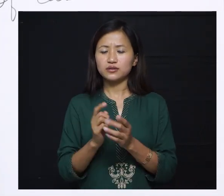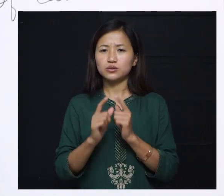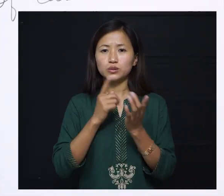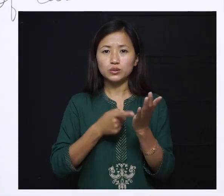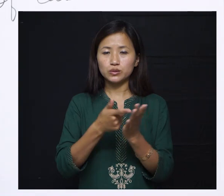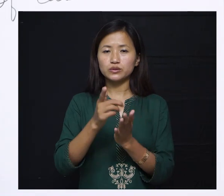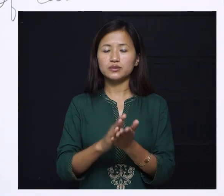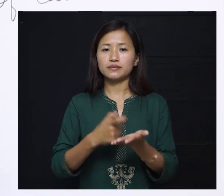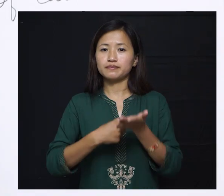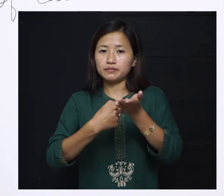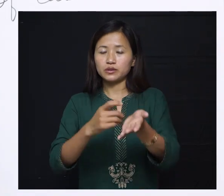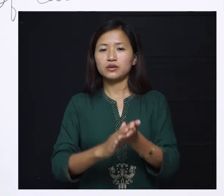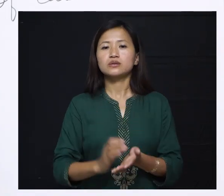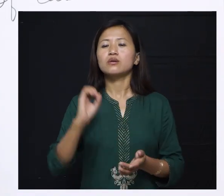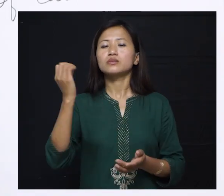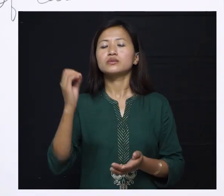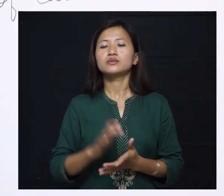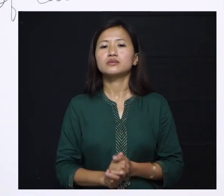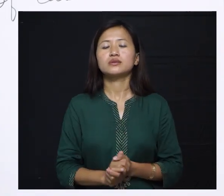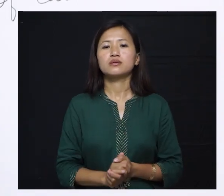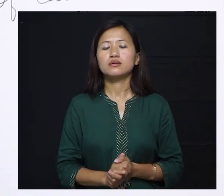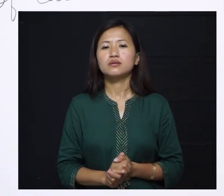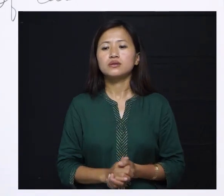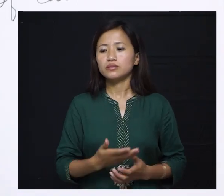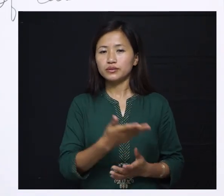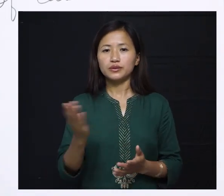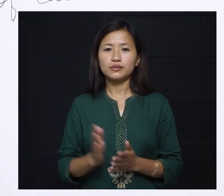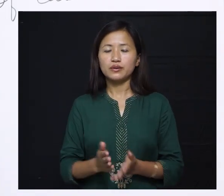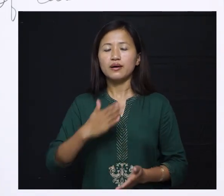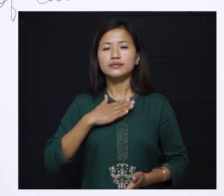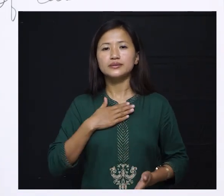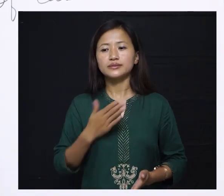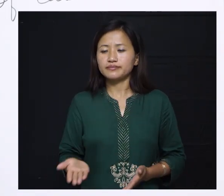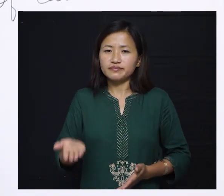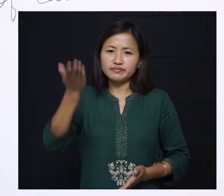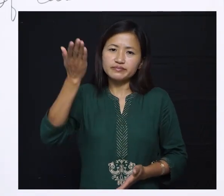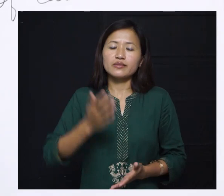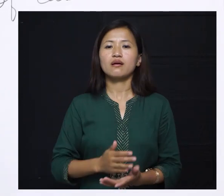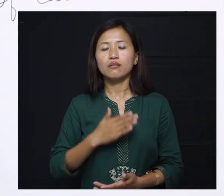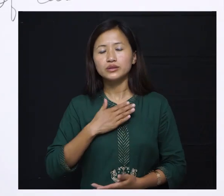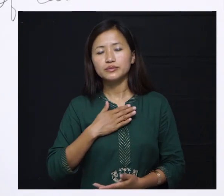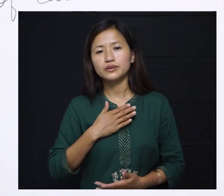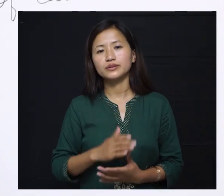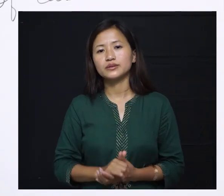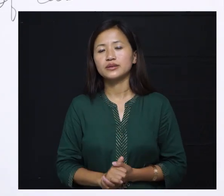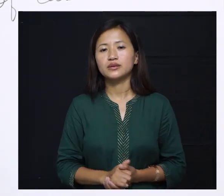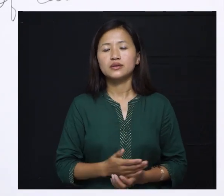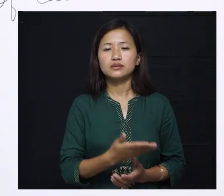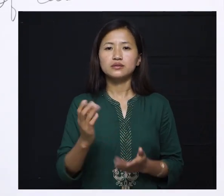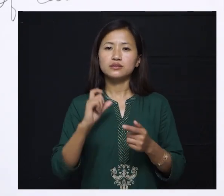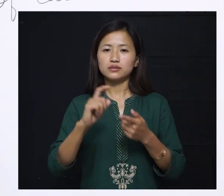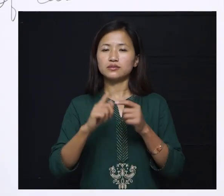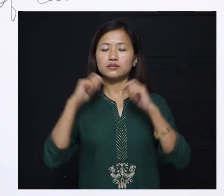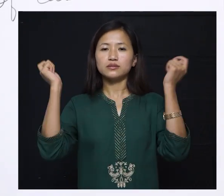they were getting most of the opportunities, and they were highly respected, because those days even the